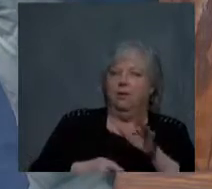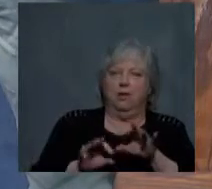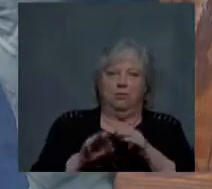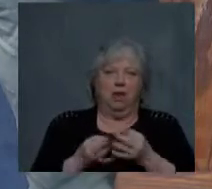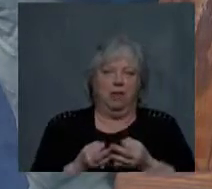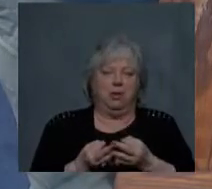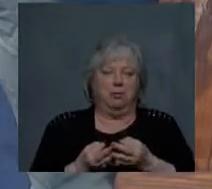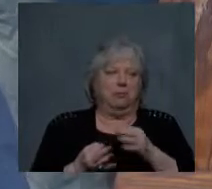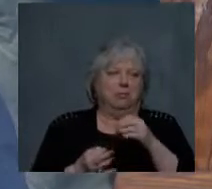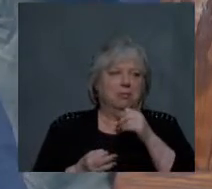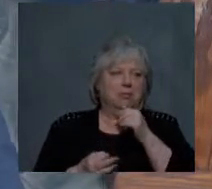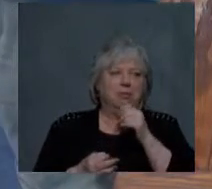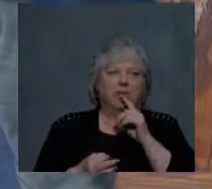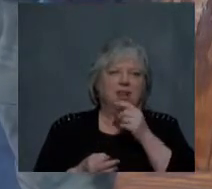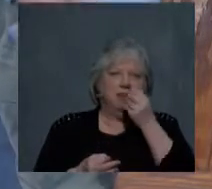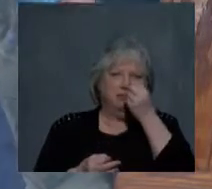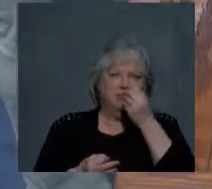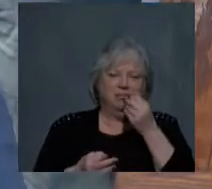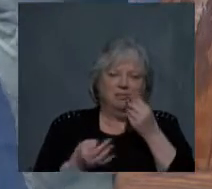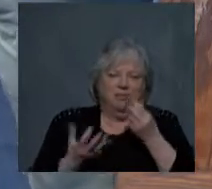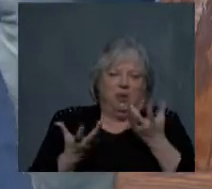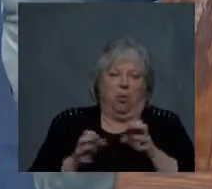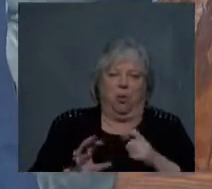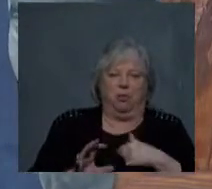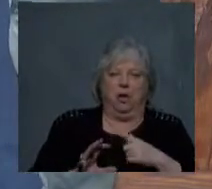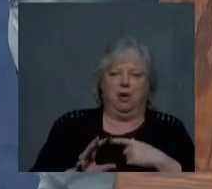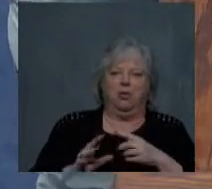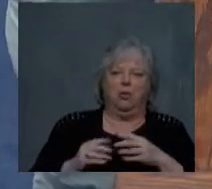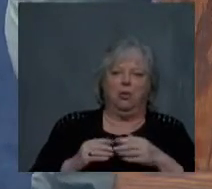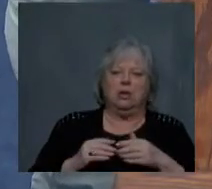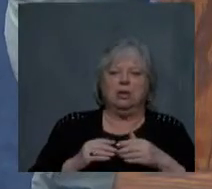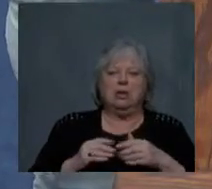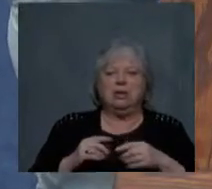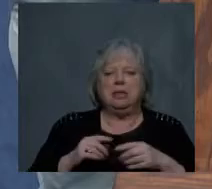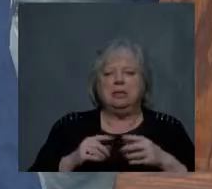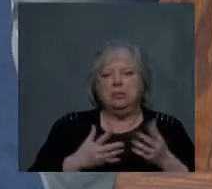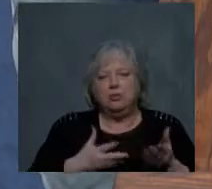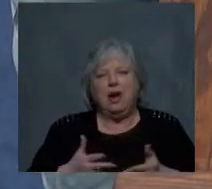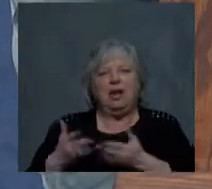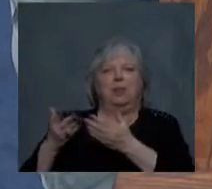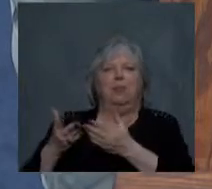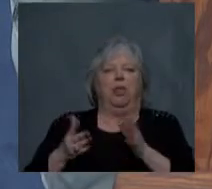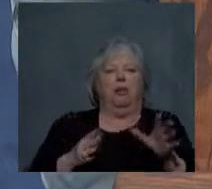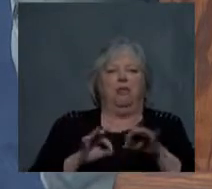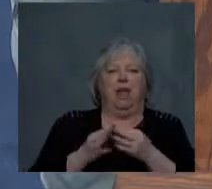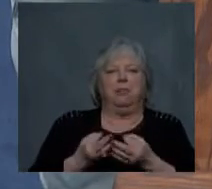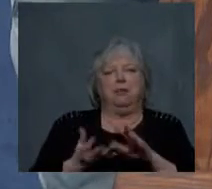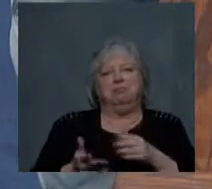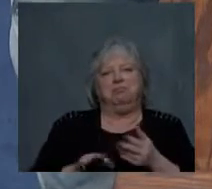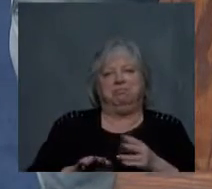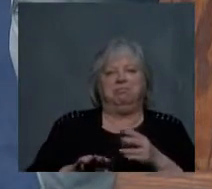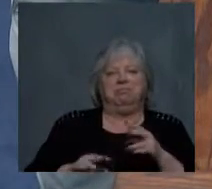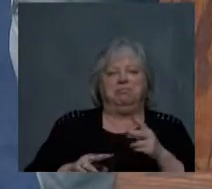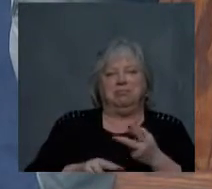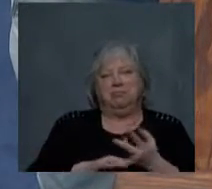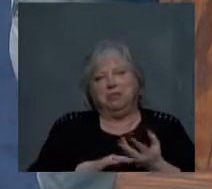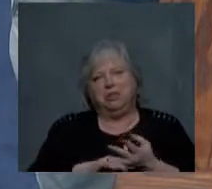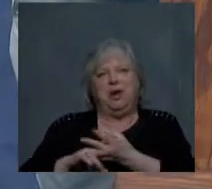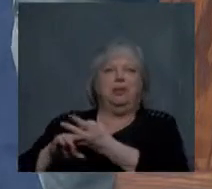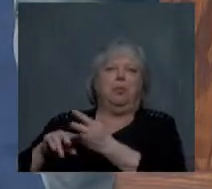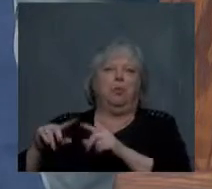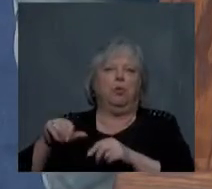aren't really interested in me outsourcing that where I have to transport their family to another location. Anyway, I did have a